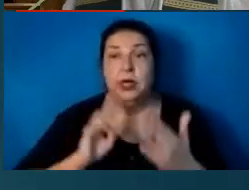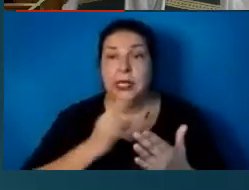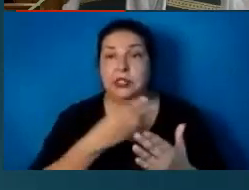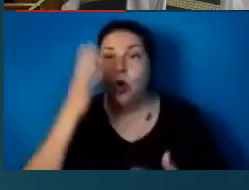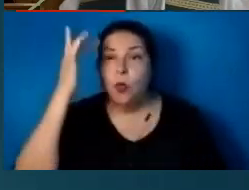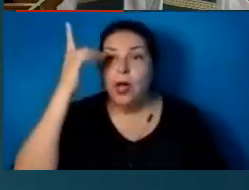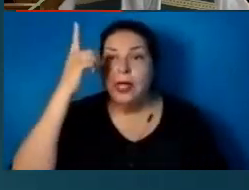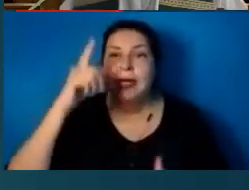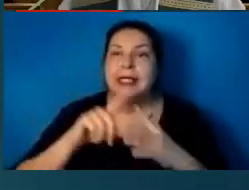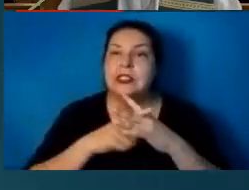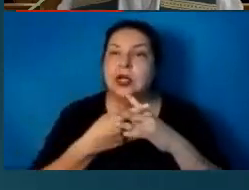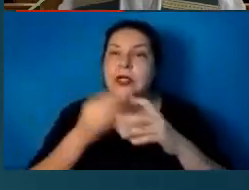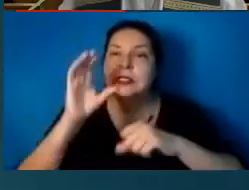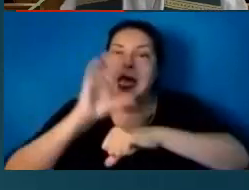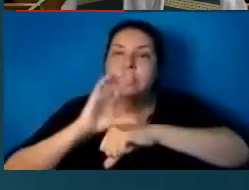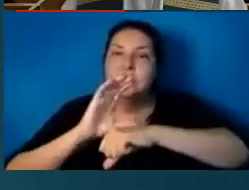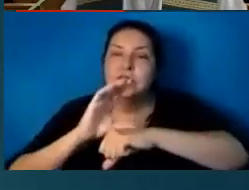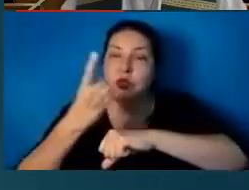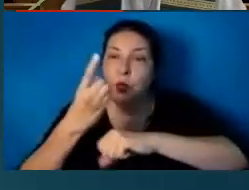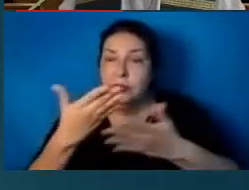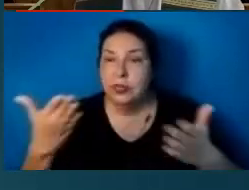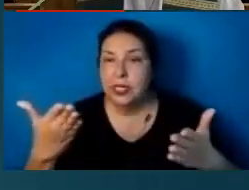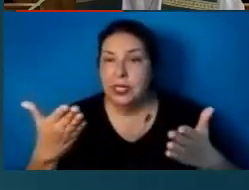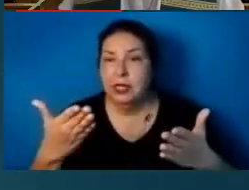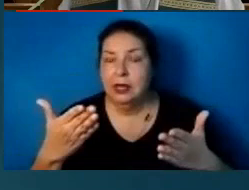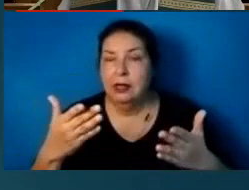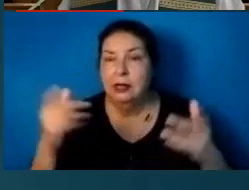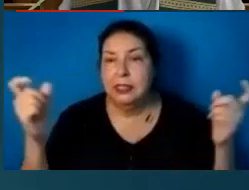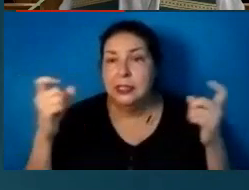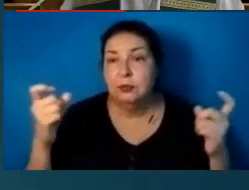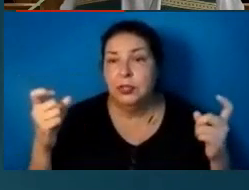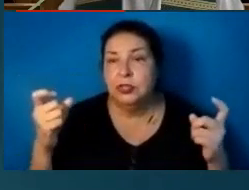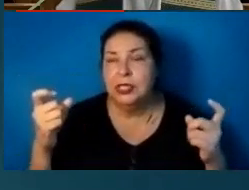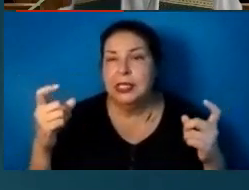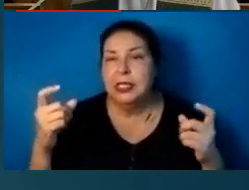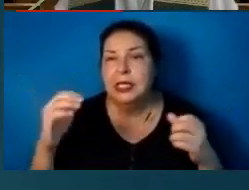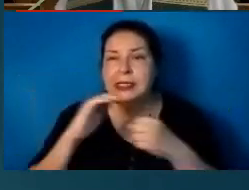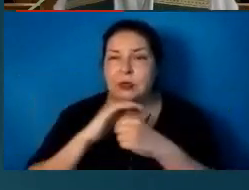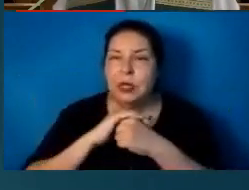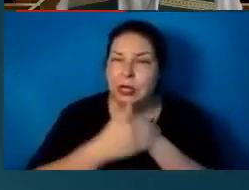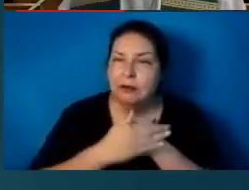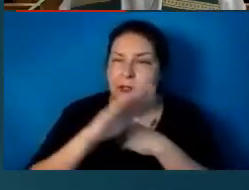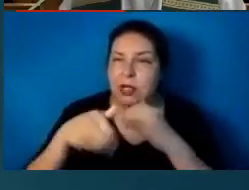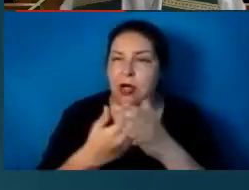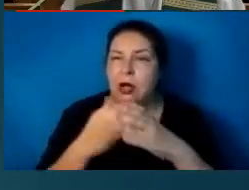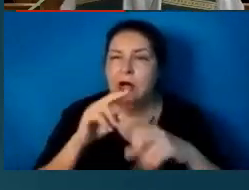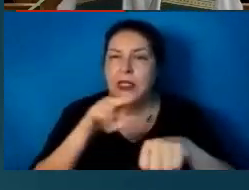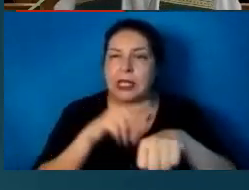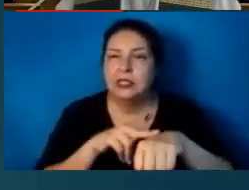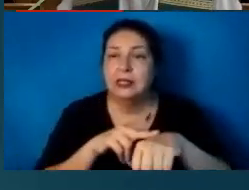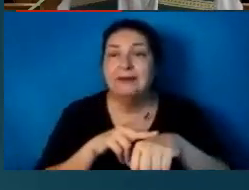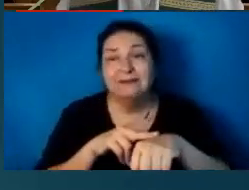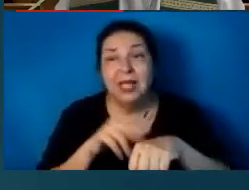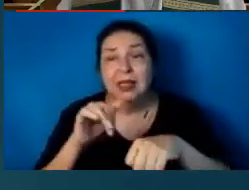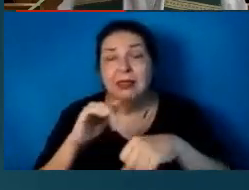One item on the menu of this banquet is the veil that covers all nations. That veil is death.